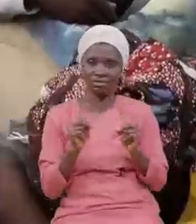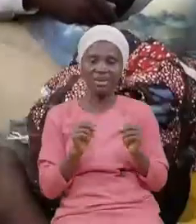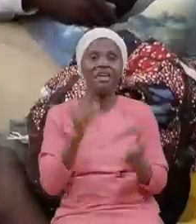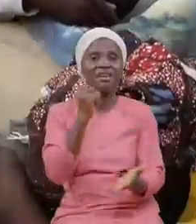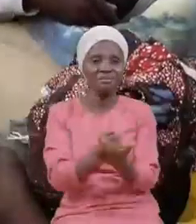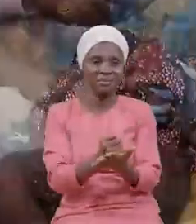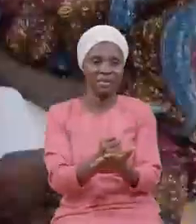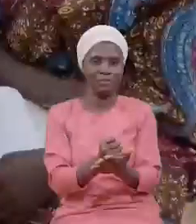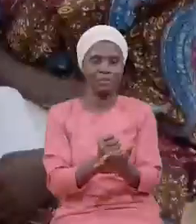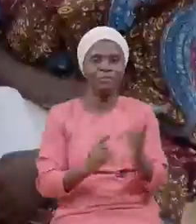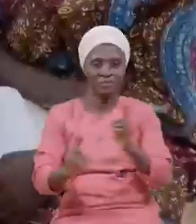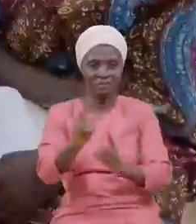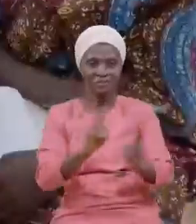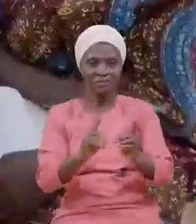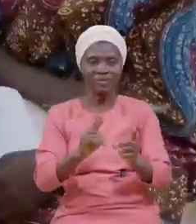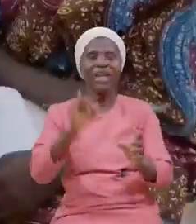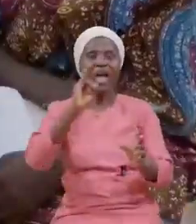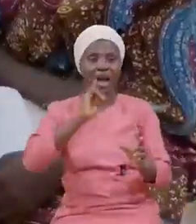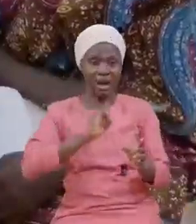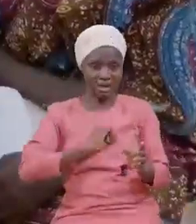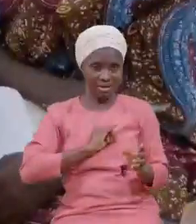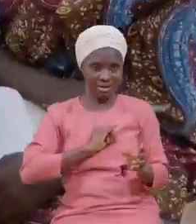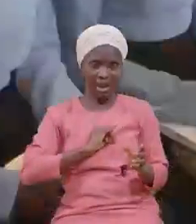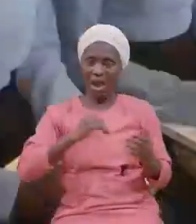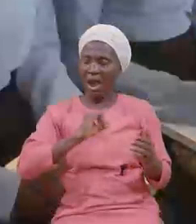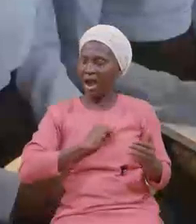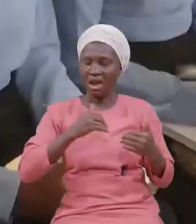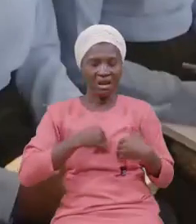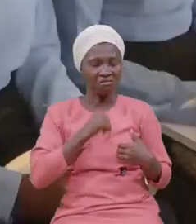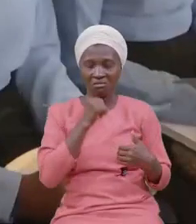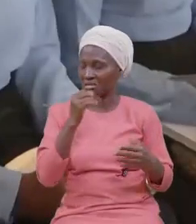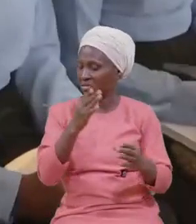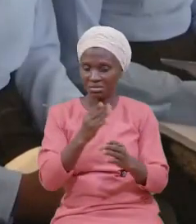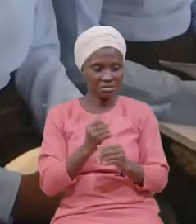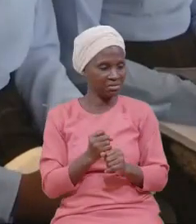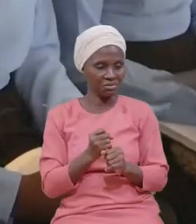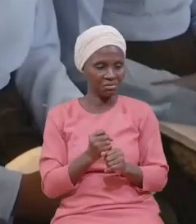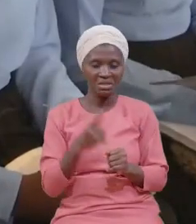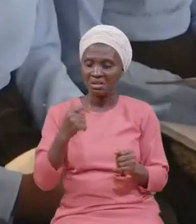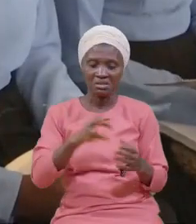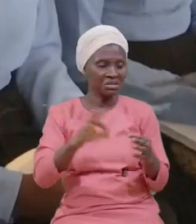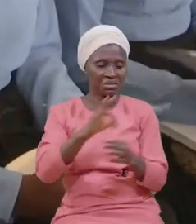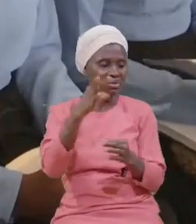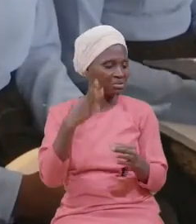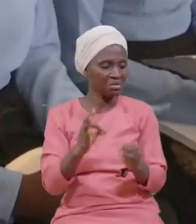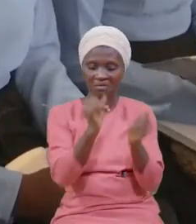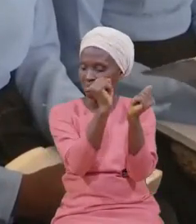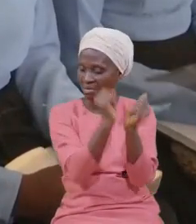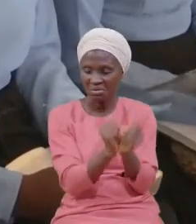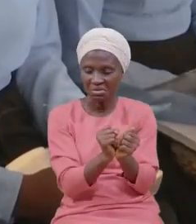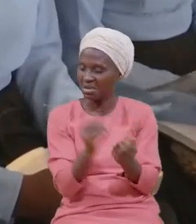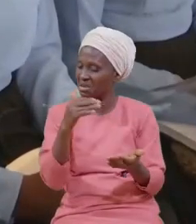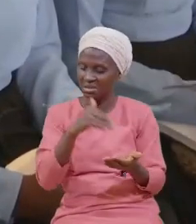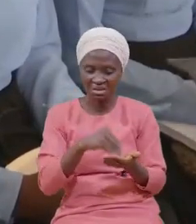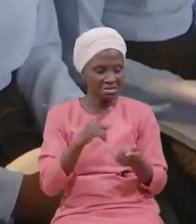me, I have not received the spirit of bondage again to